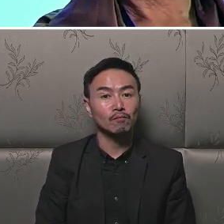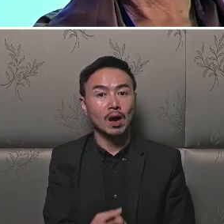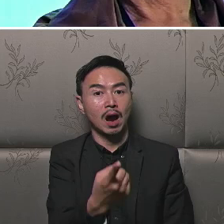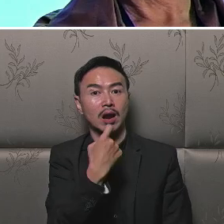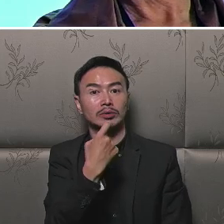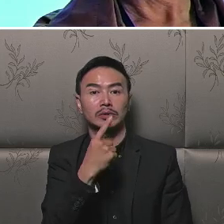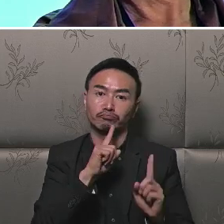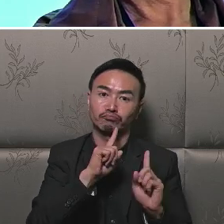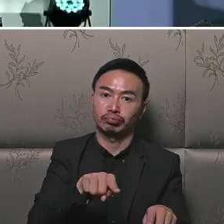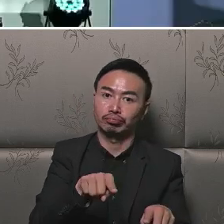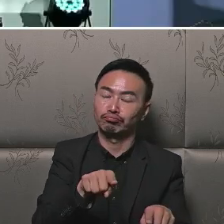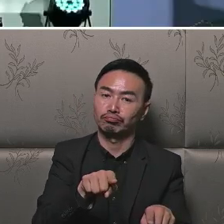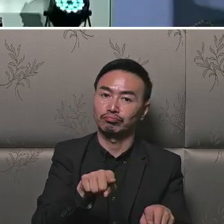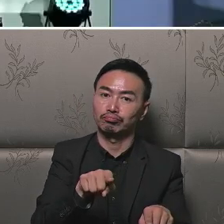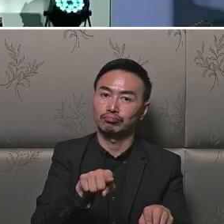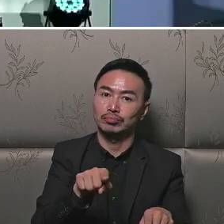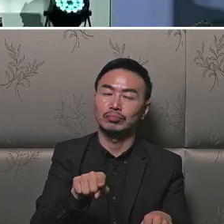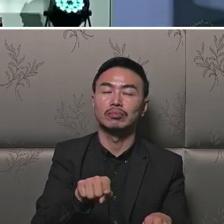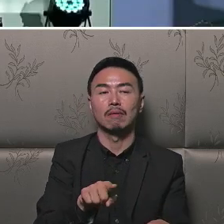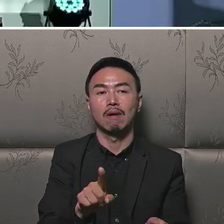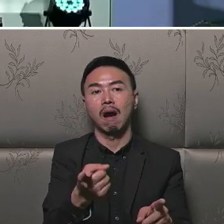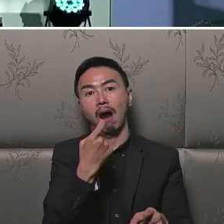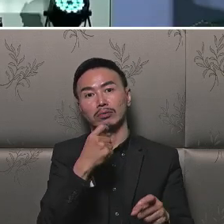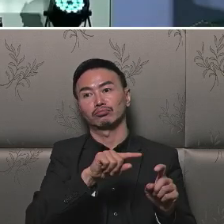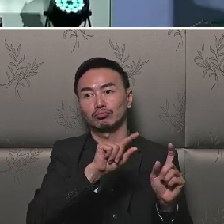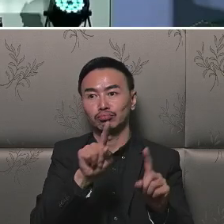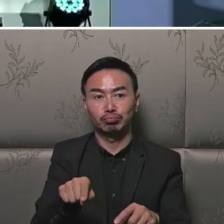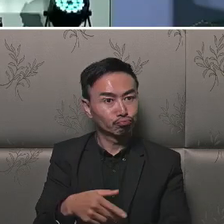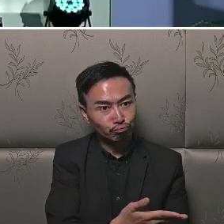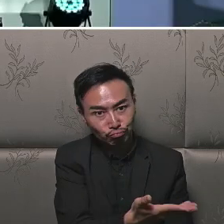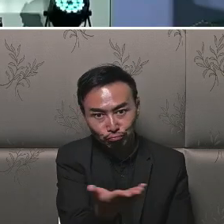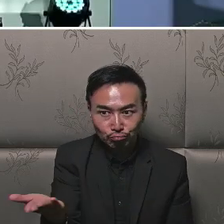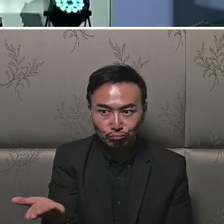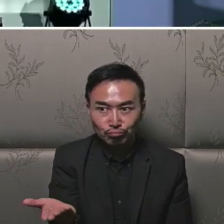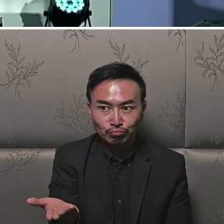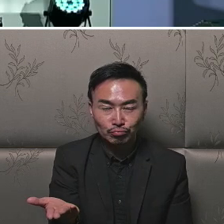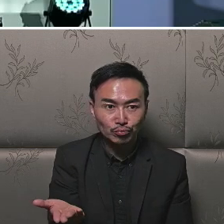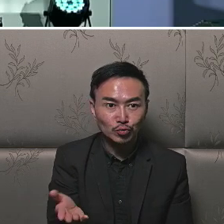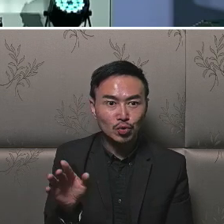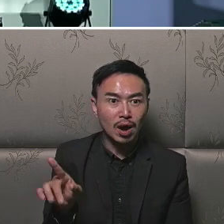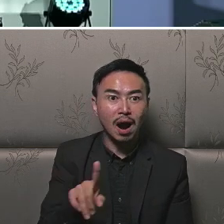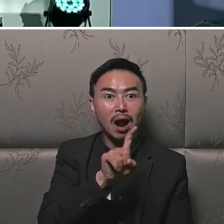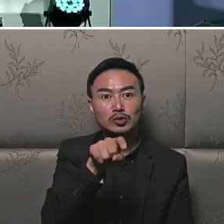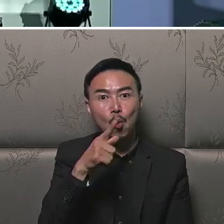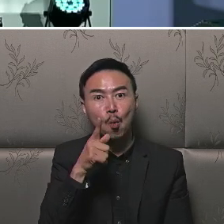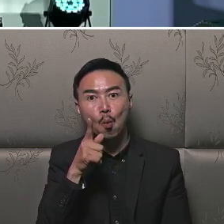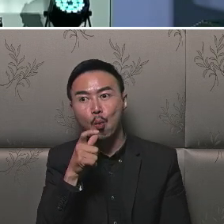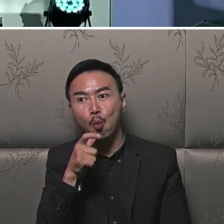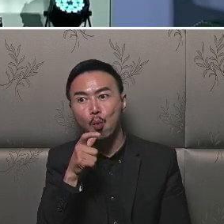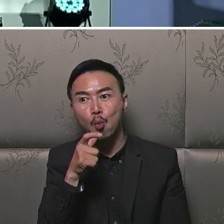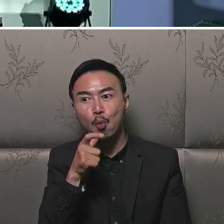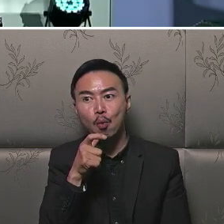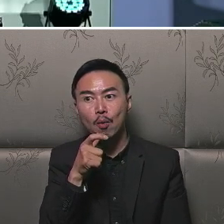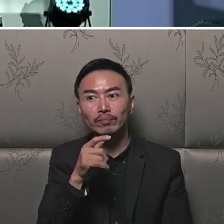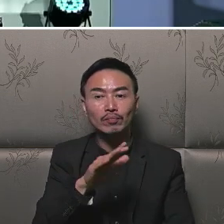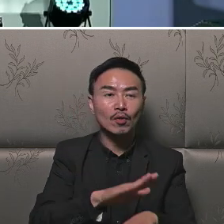the group, just before we go to the group, I have one question from online. And perhaps